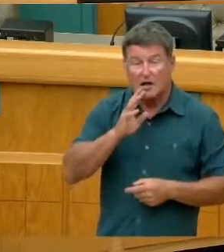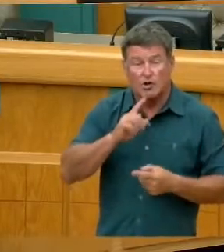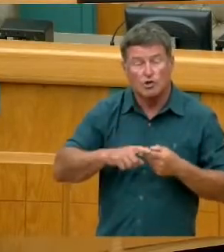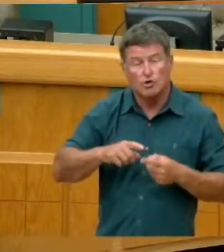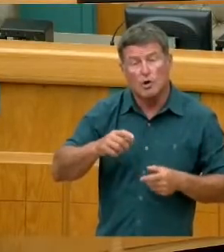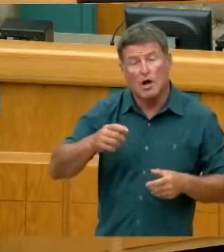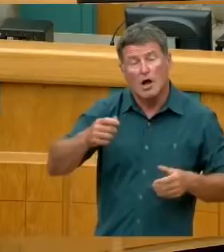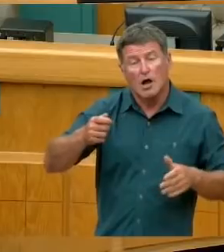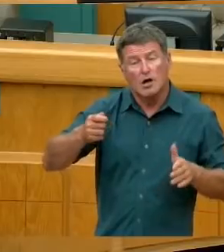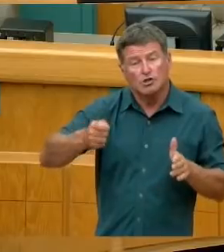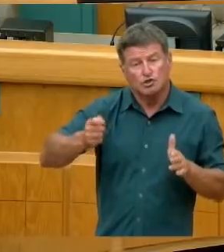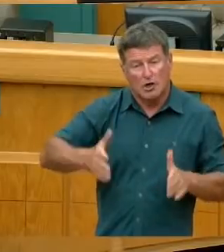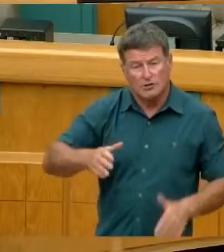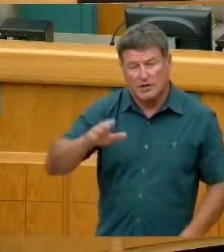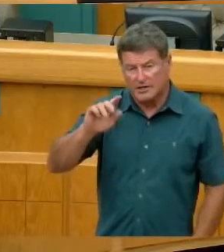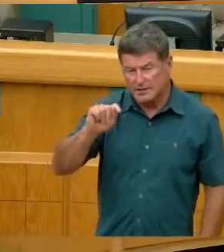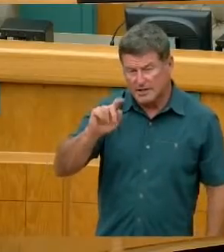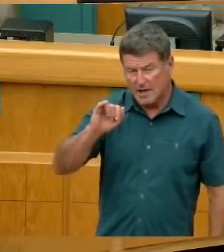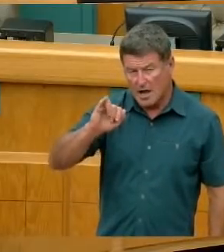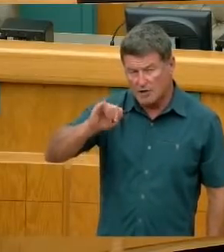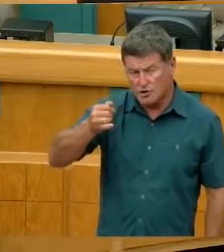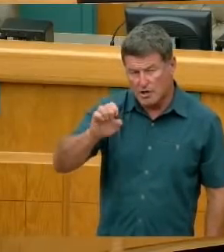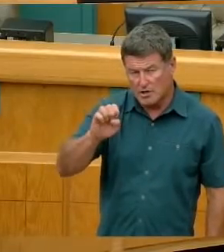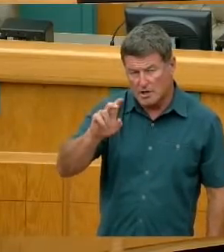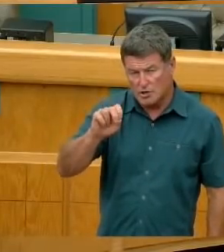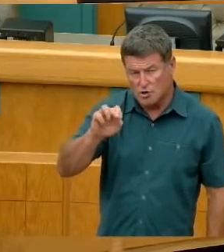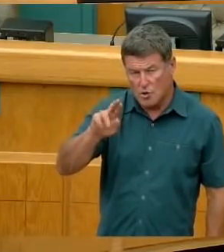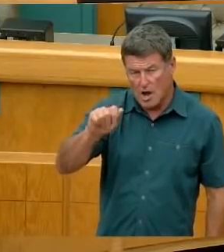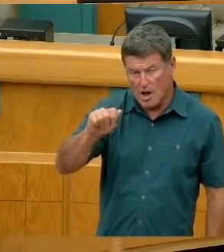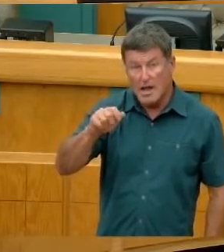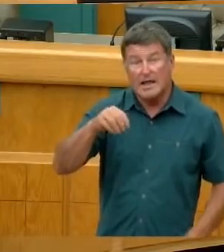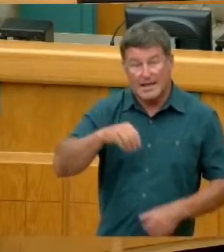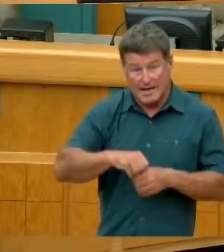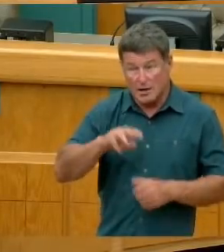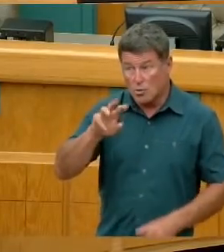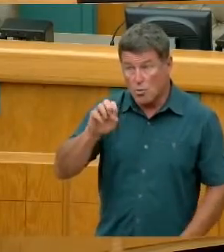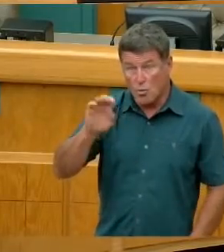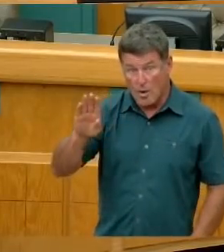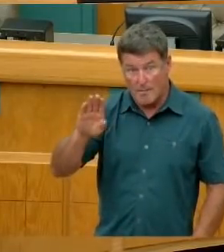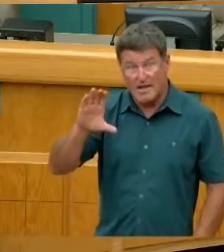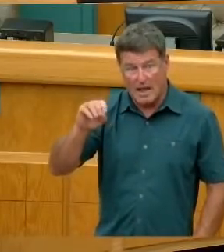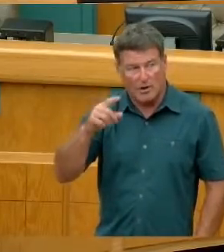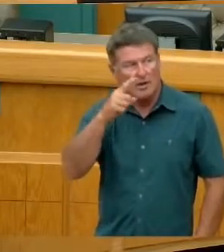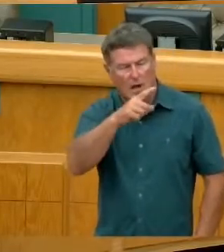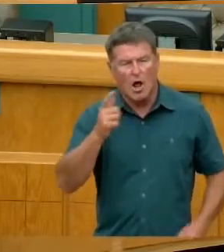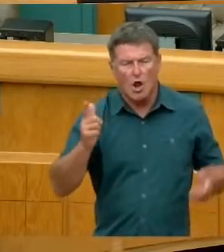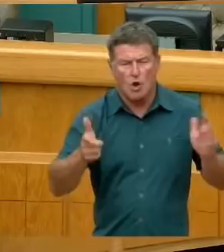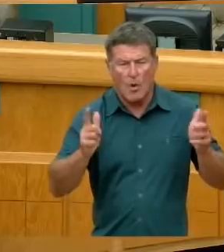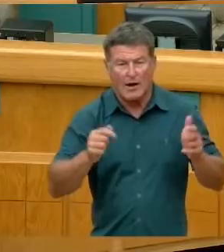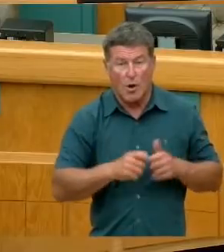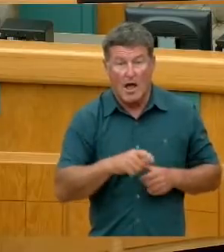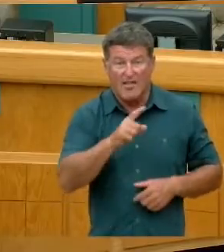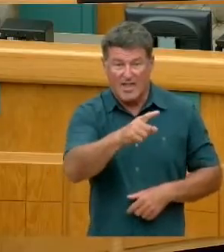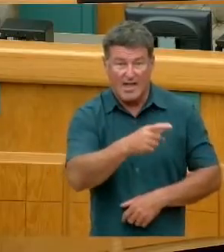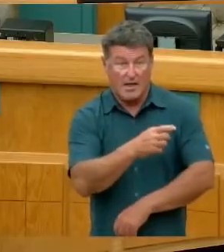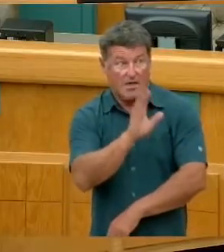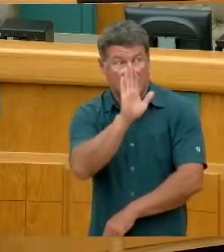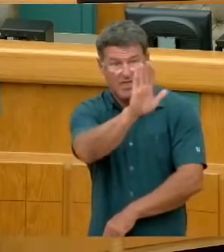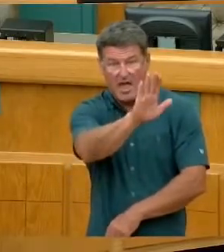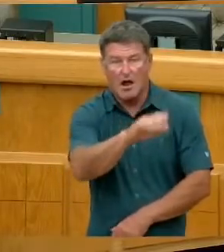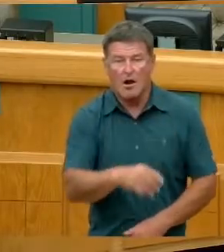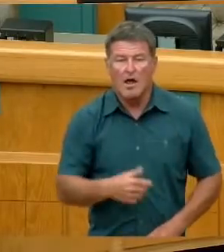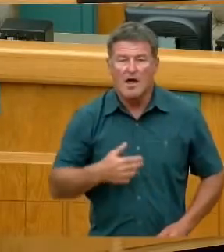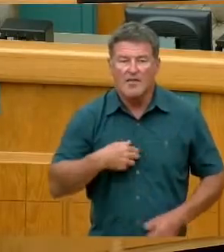I spoke with Judge Tijerina in Webb County, that's Laredo, and they are getting a hotel converted into an